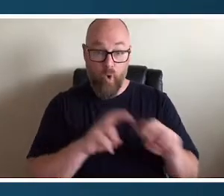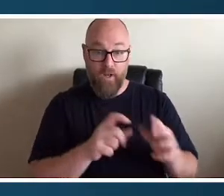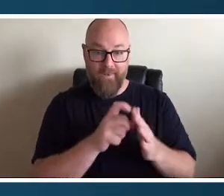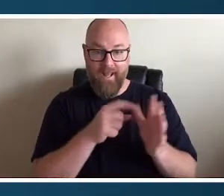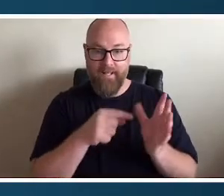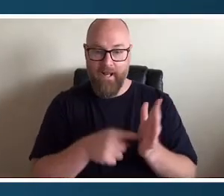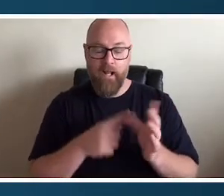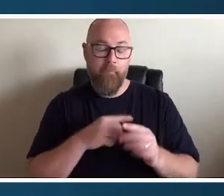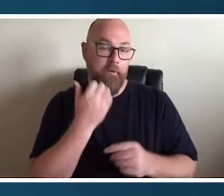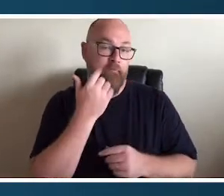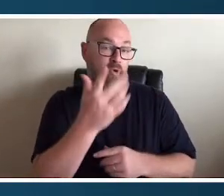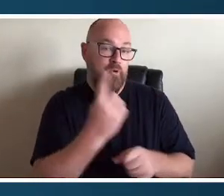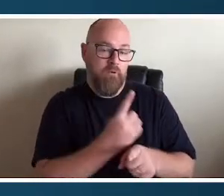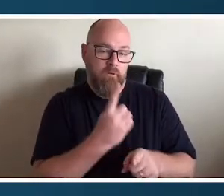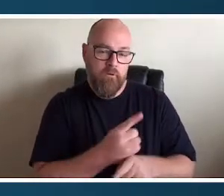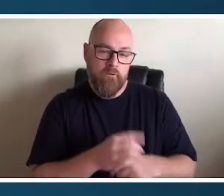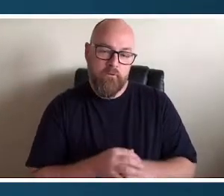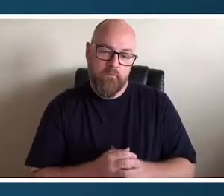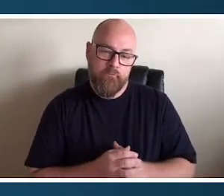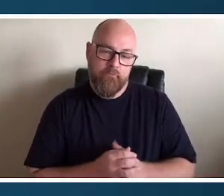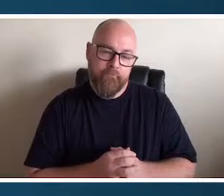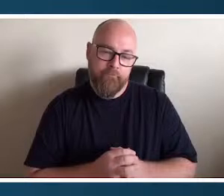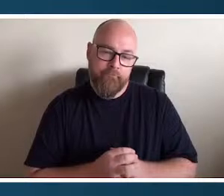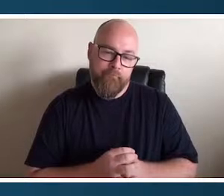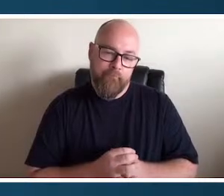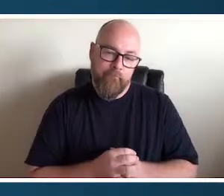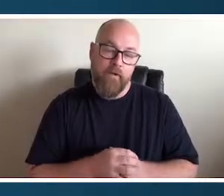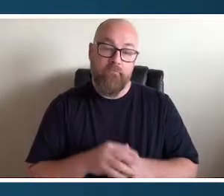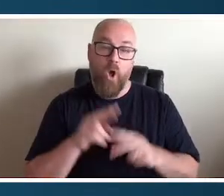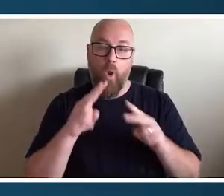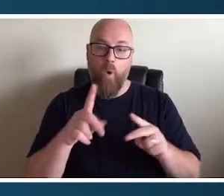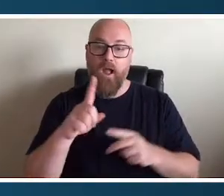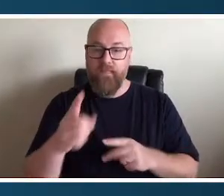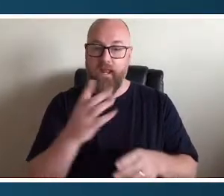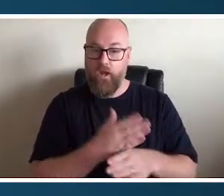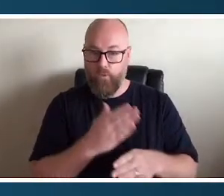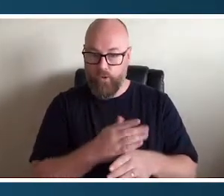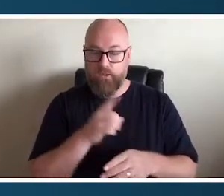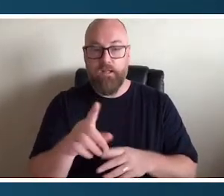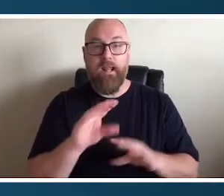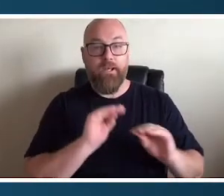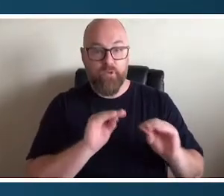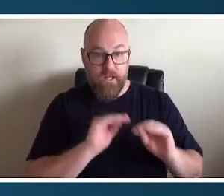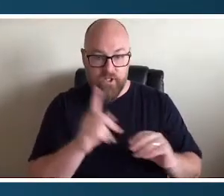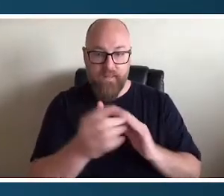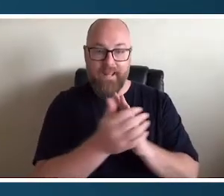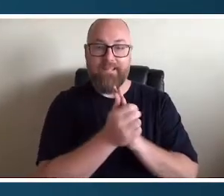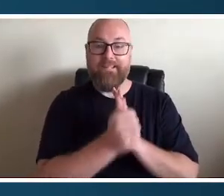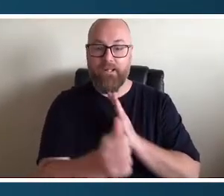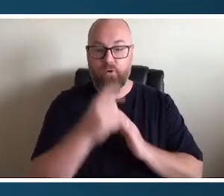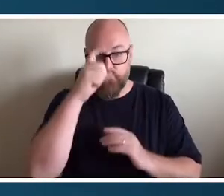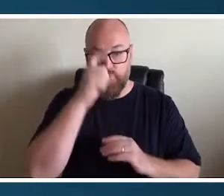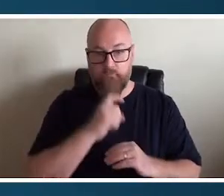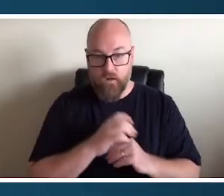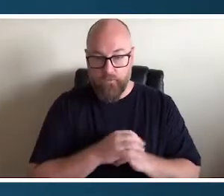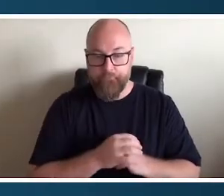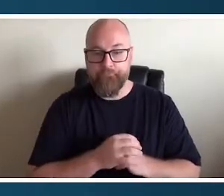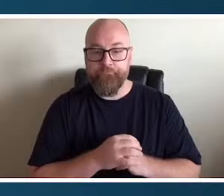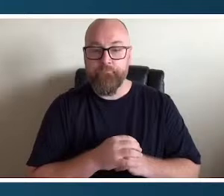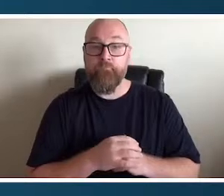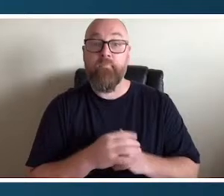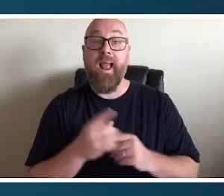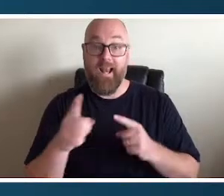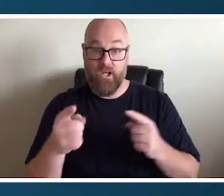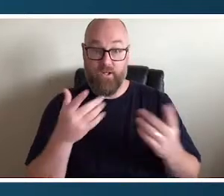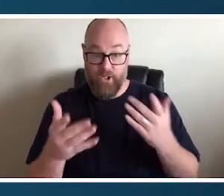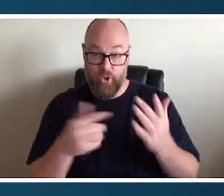blog. If you look at the workers and their levels of education and their skill profile and compare that to non-sending households and people who